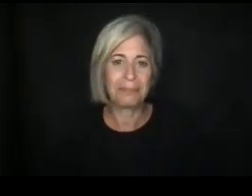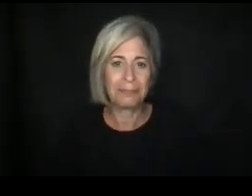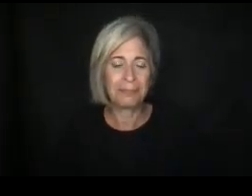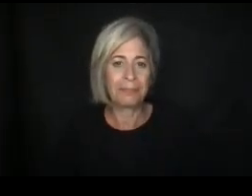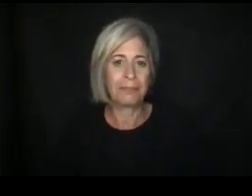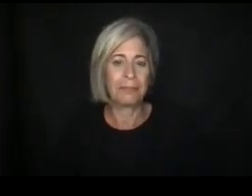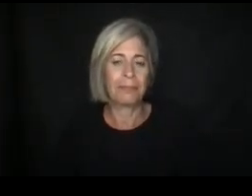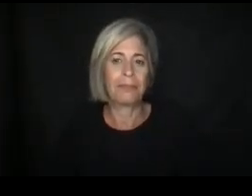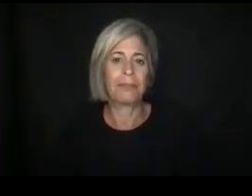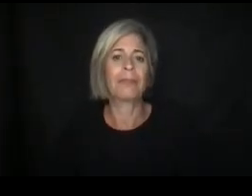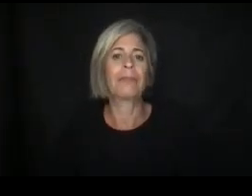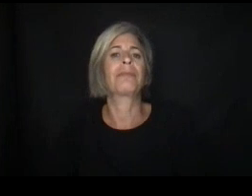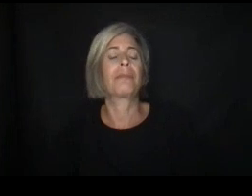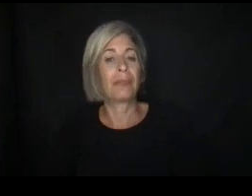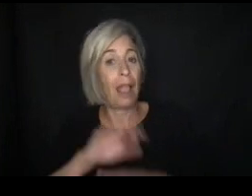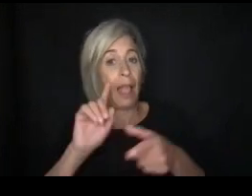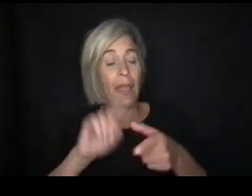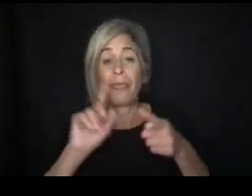And then